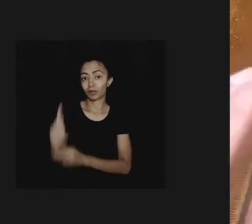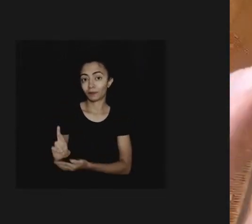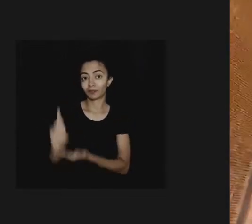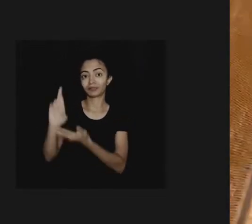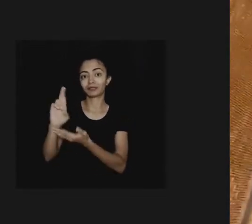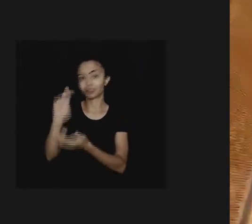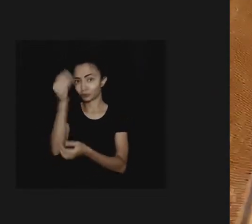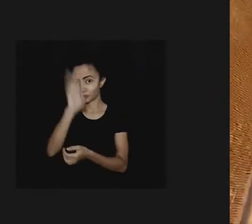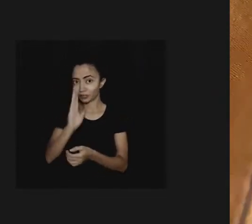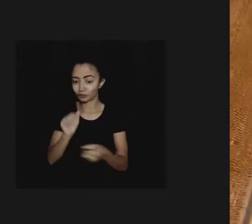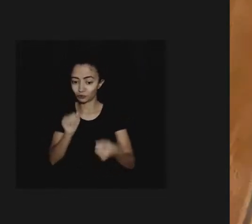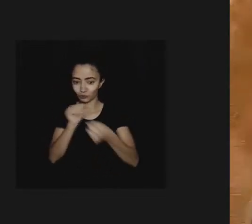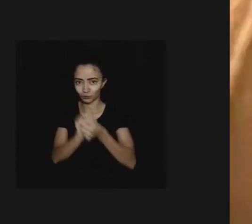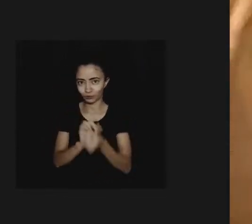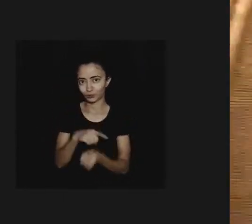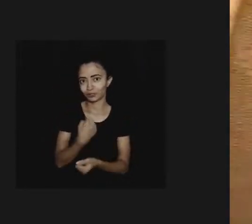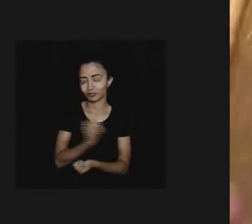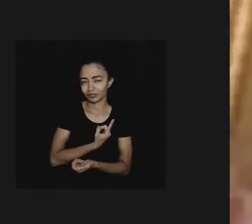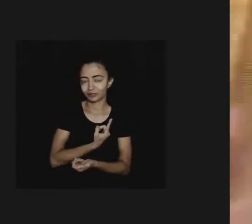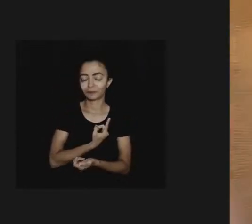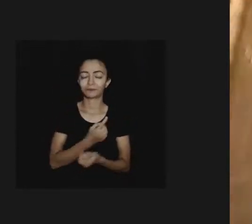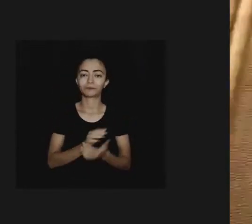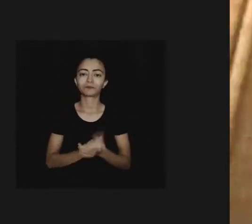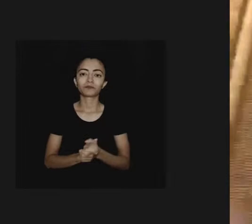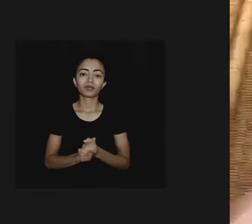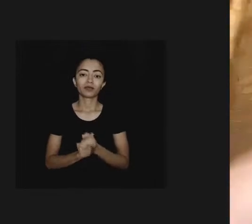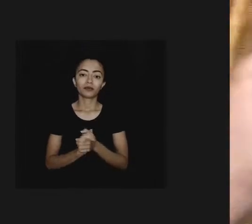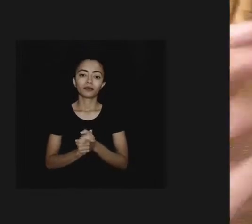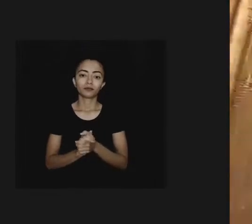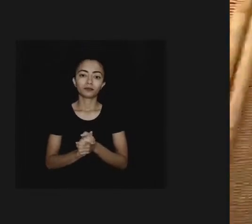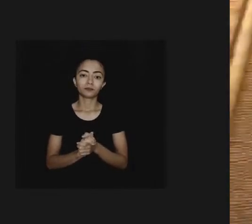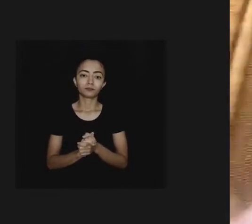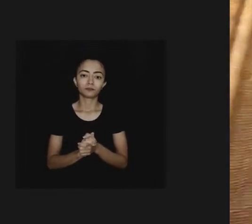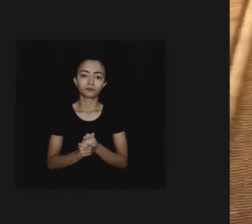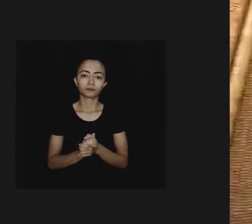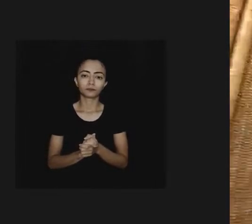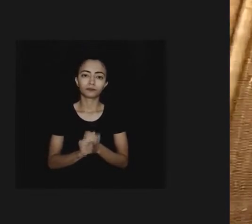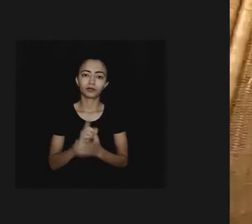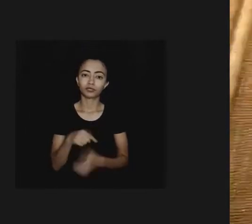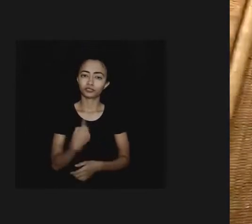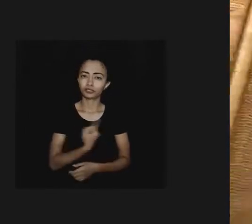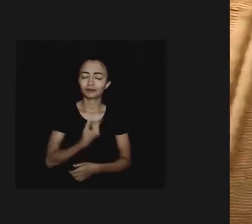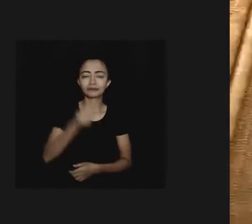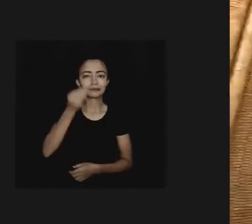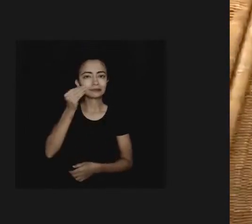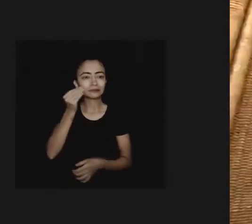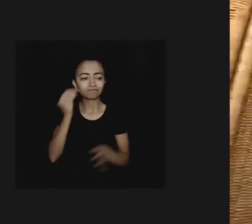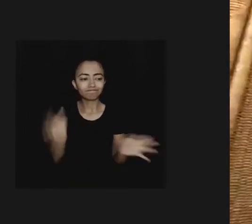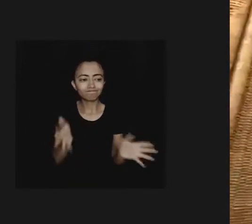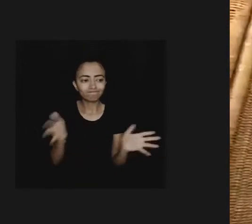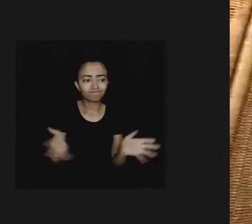of encourage member states to think about the wider issues of the global